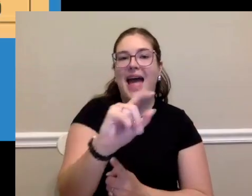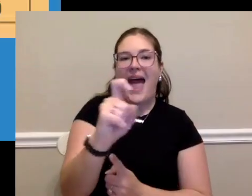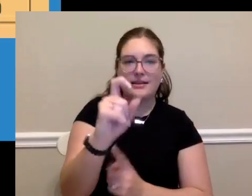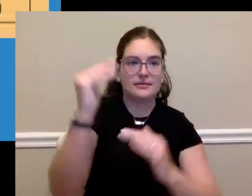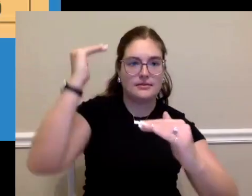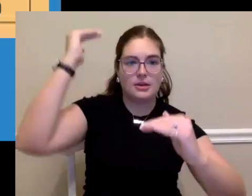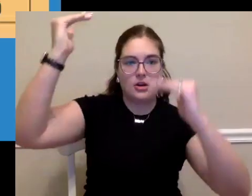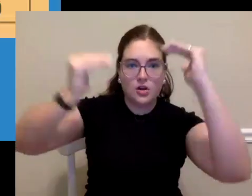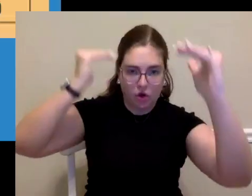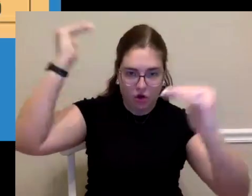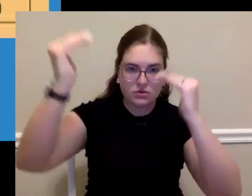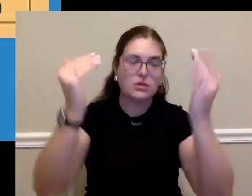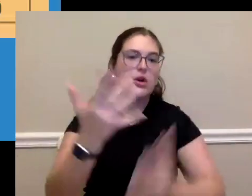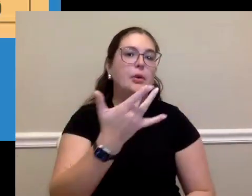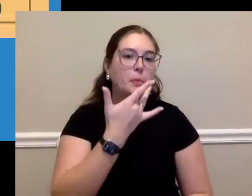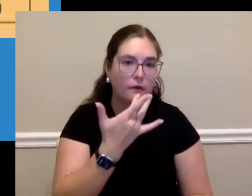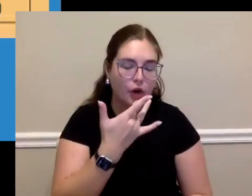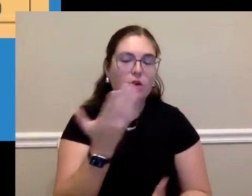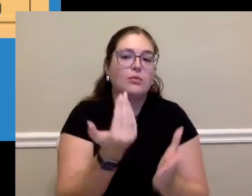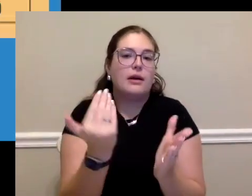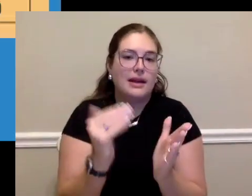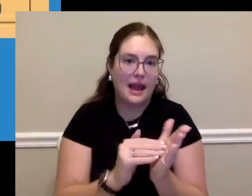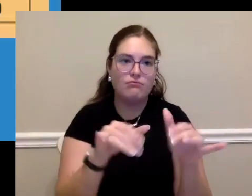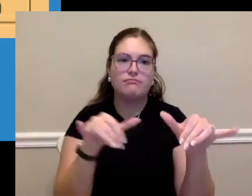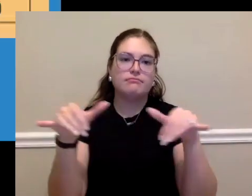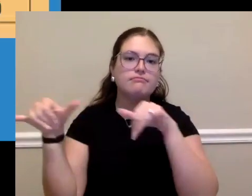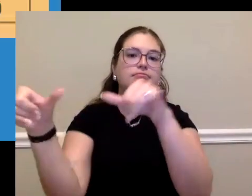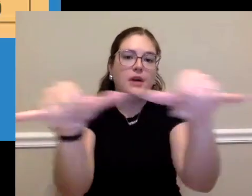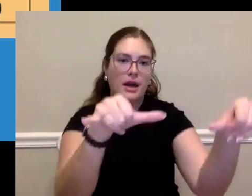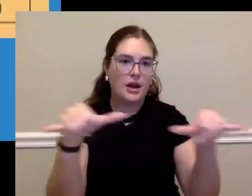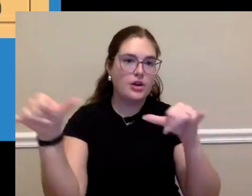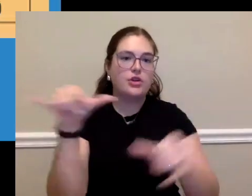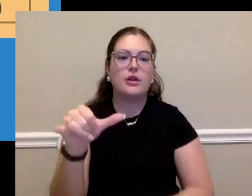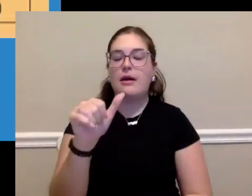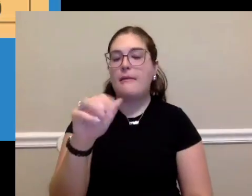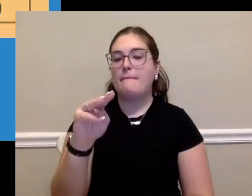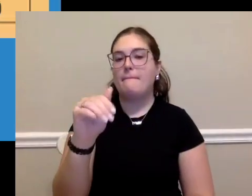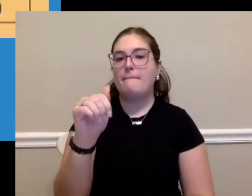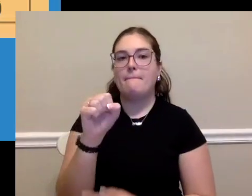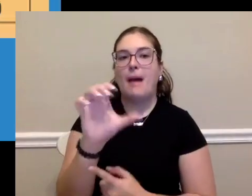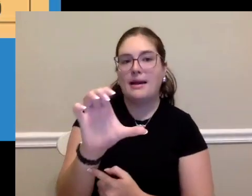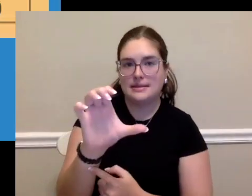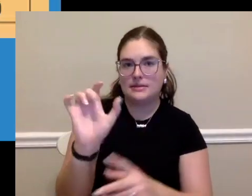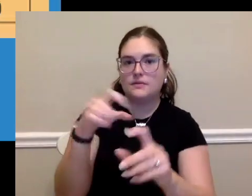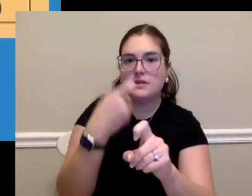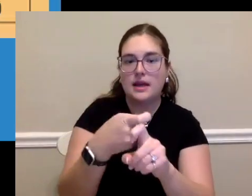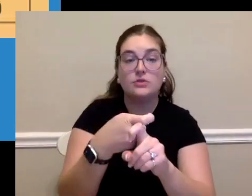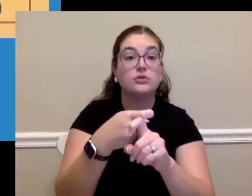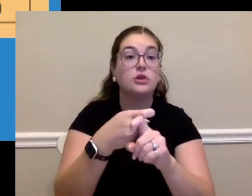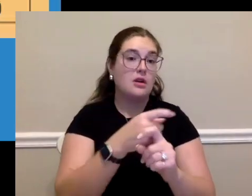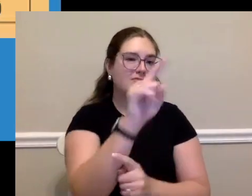generic standard um, masculine in Spanish. But the second